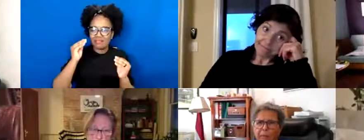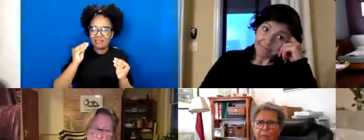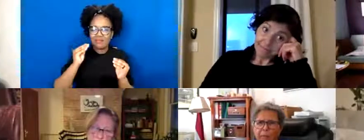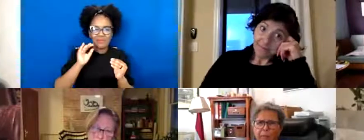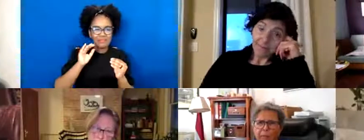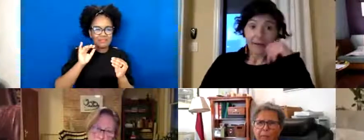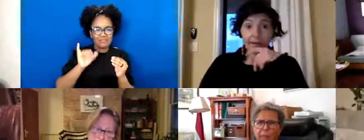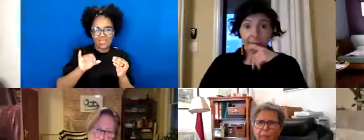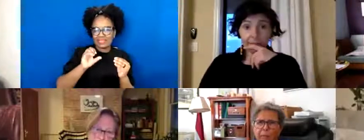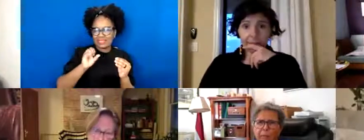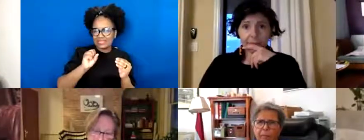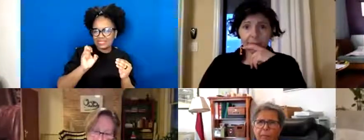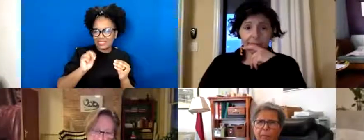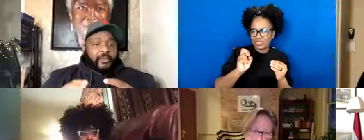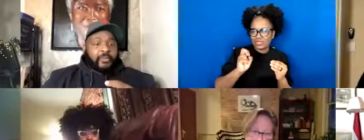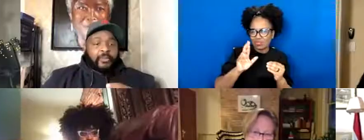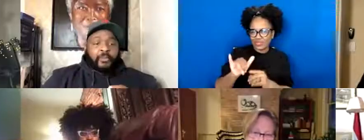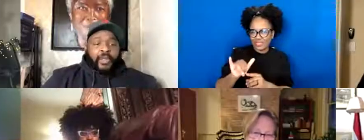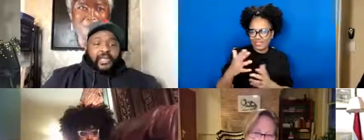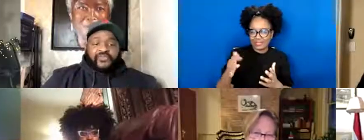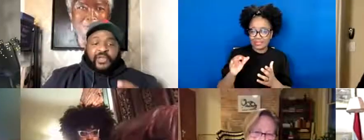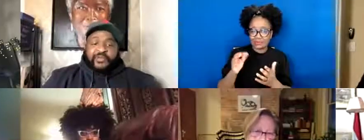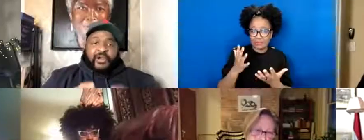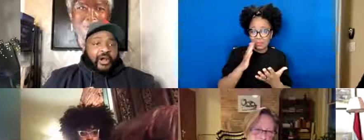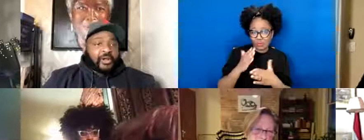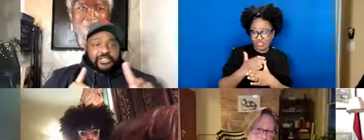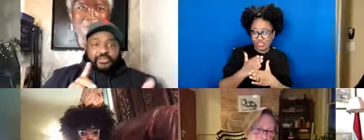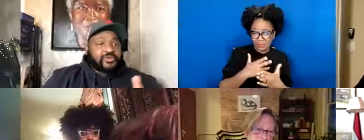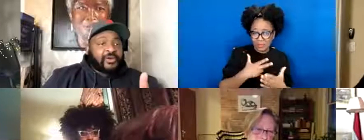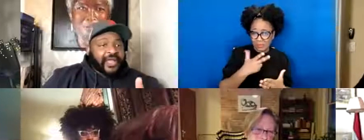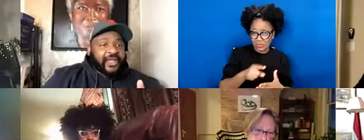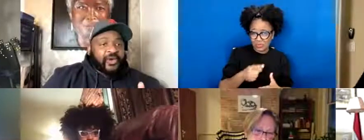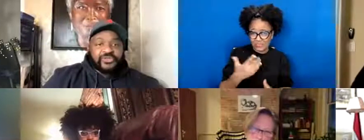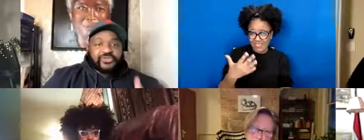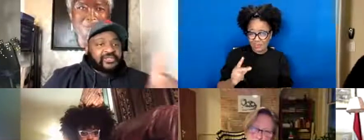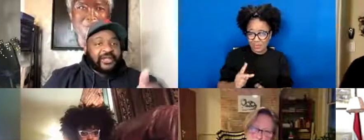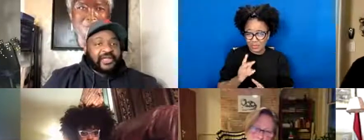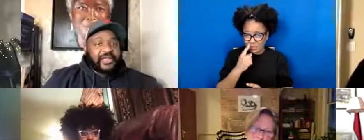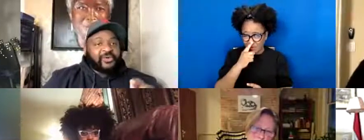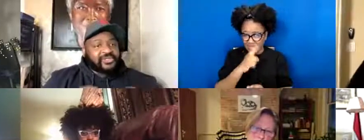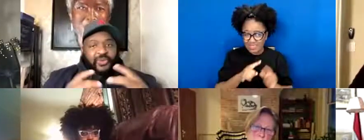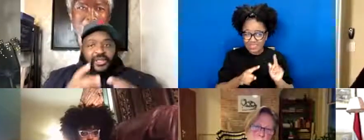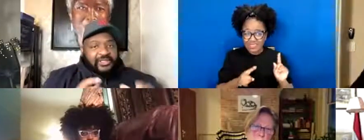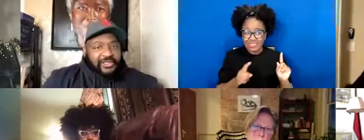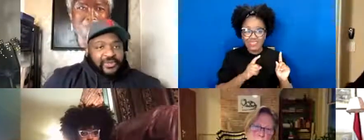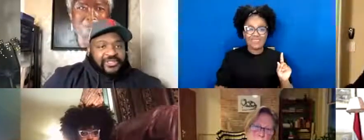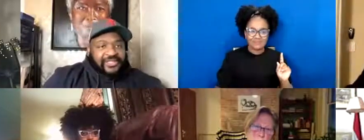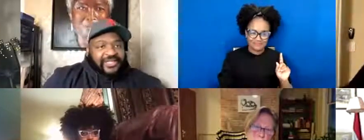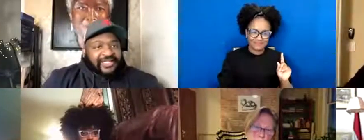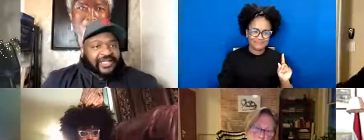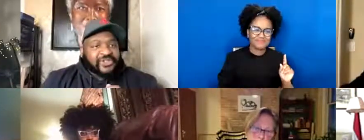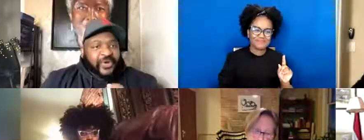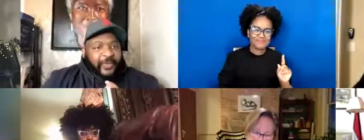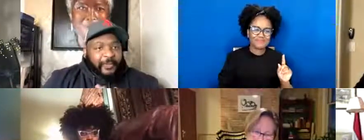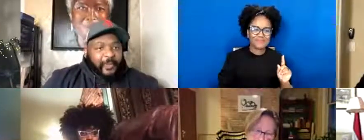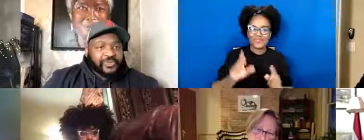if there's nobody who wants to do it, we don't have to do it. But if there are, just please. Okay, Crystal, I see your hand up. Crystal, talk to us.